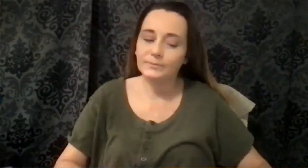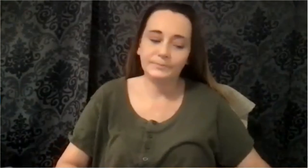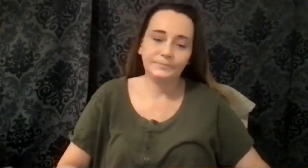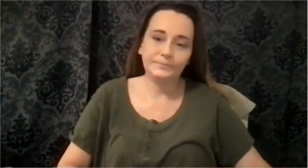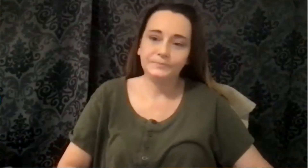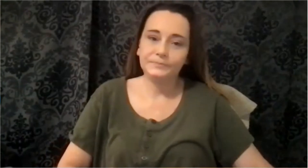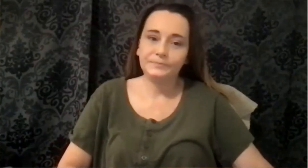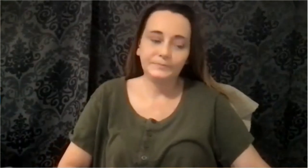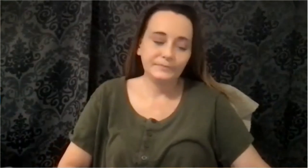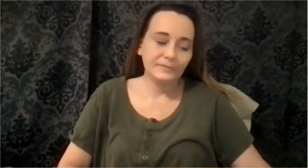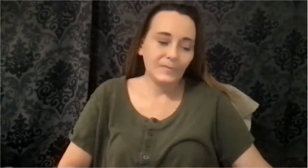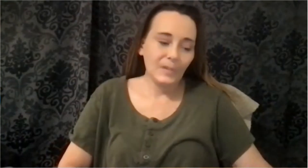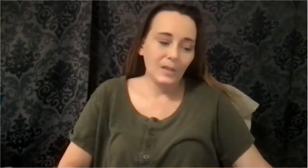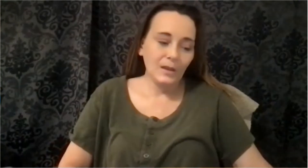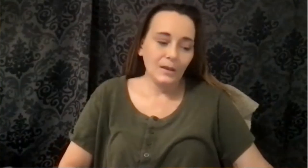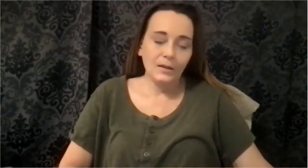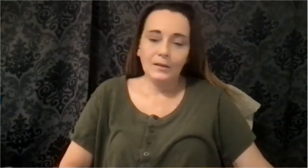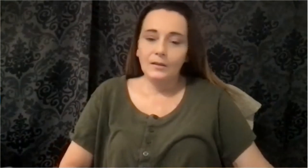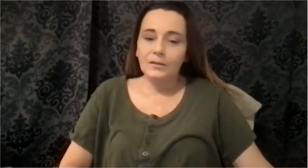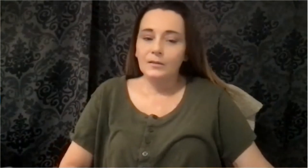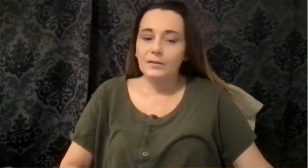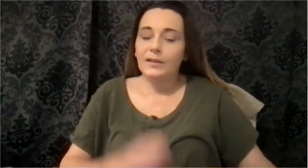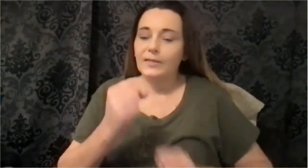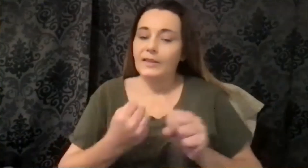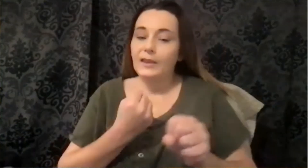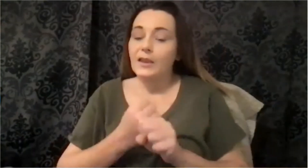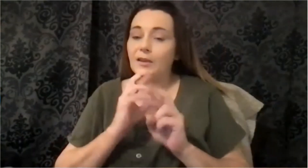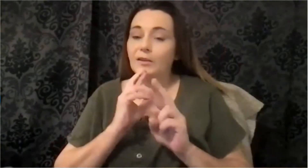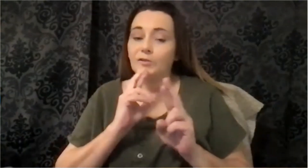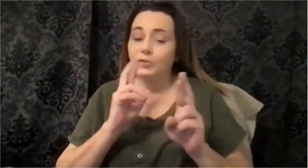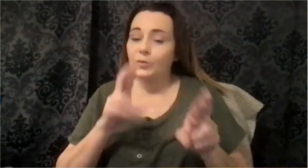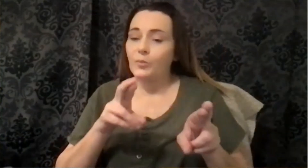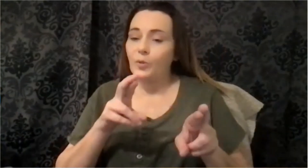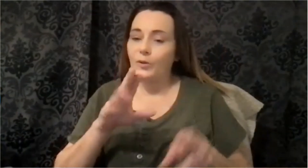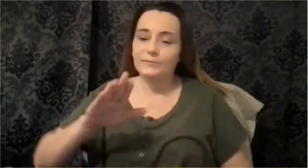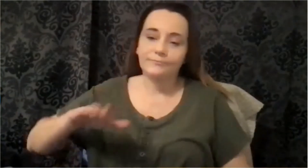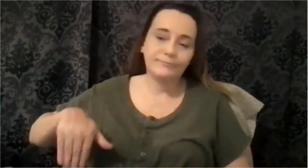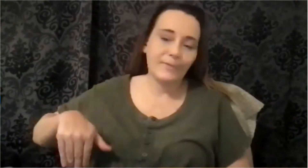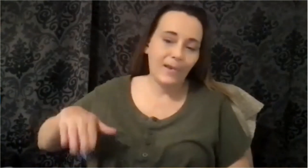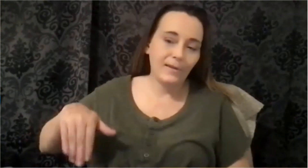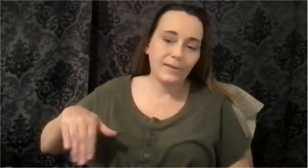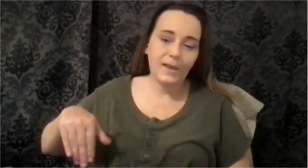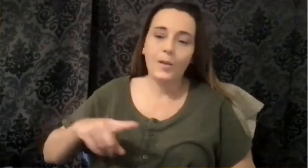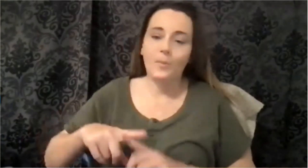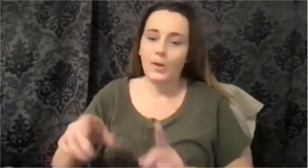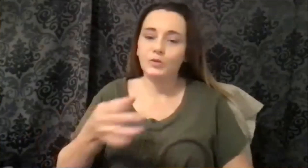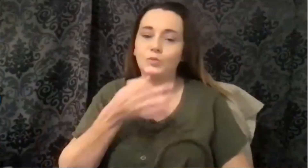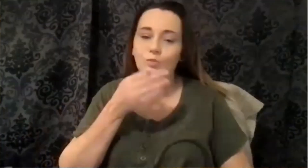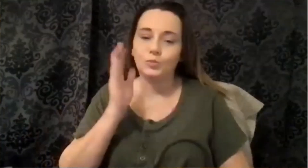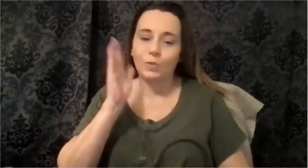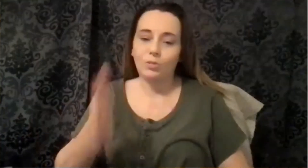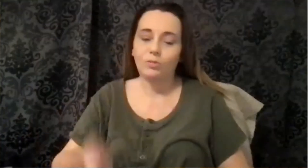And like I was saying, the annual report isn't out yet, but it's coming soon.